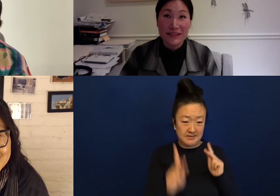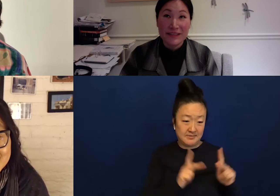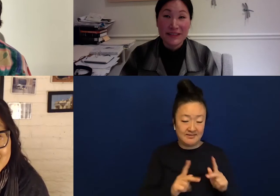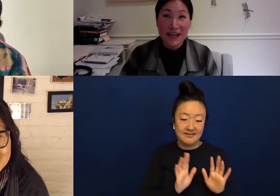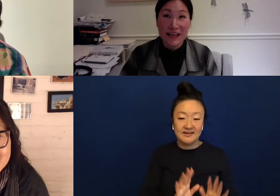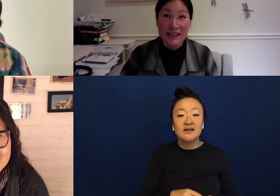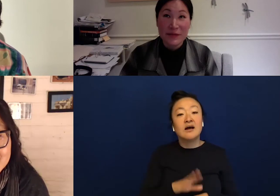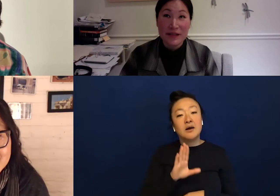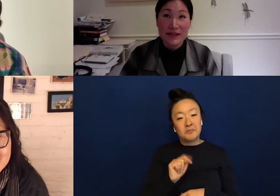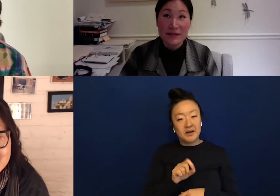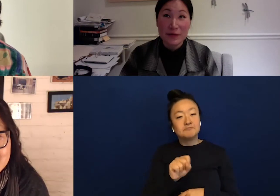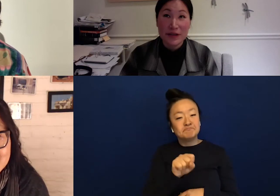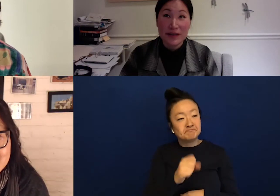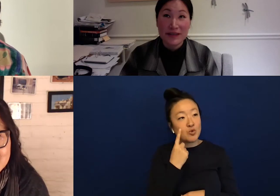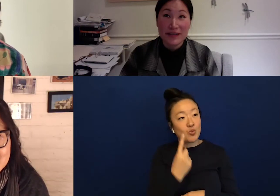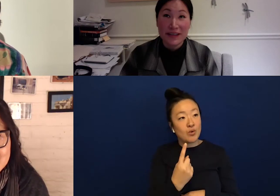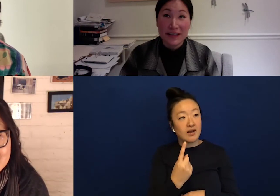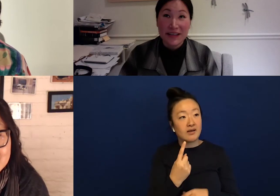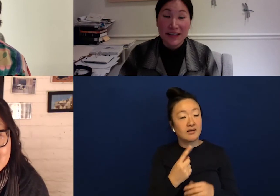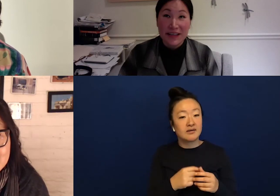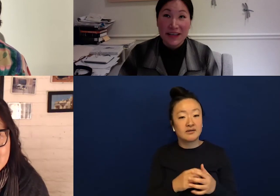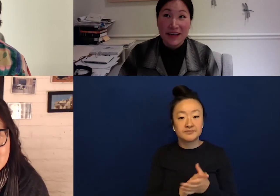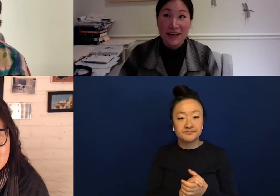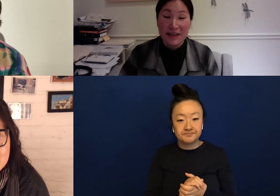But yeah, I guess one,